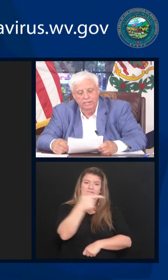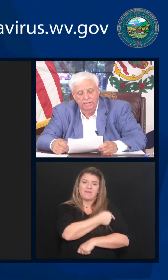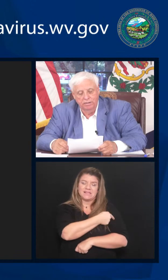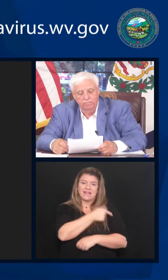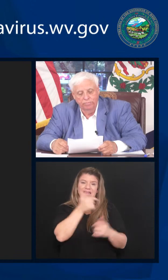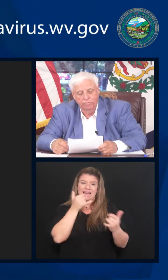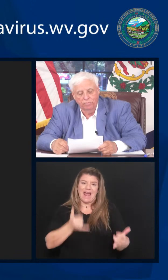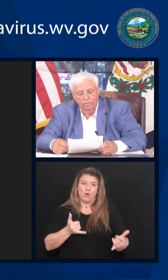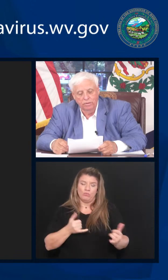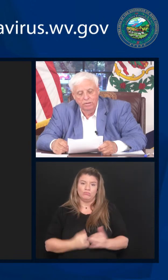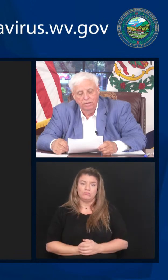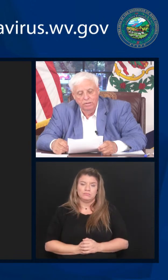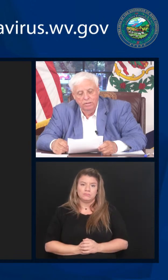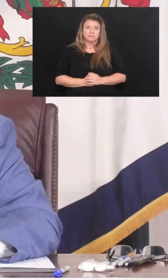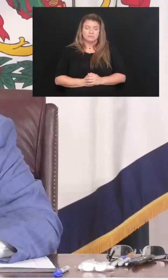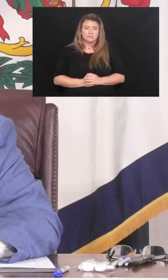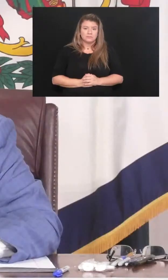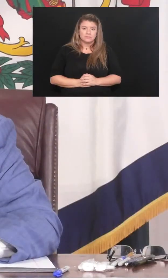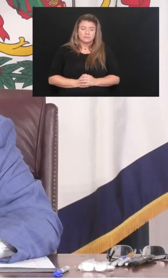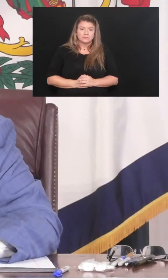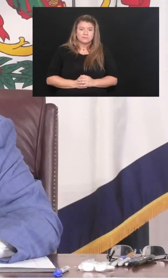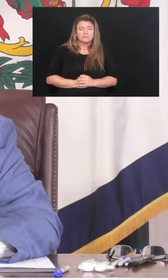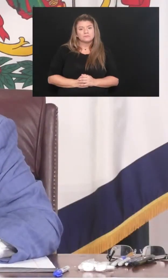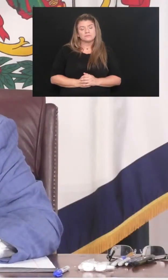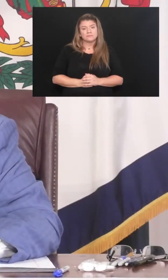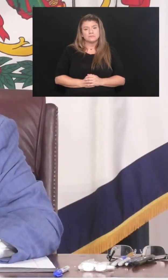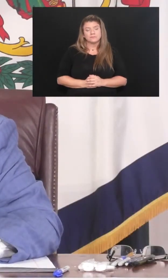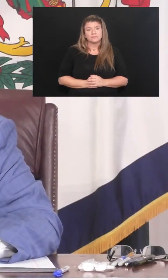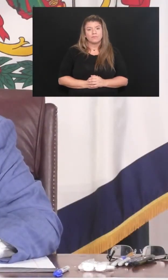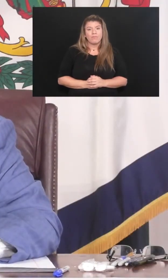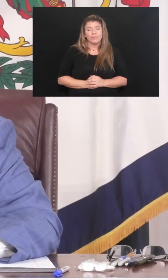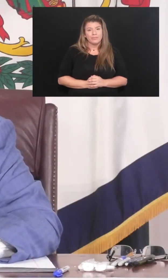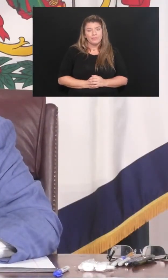right now. We're